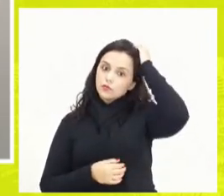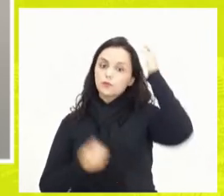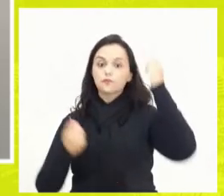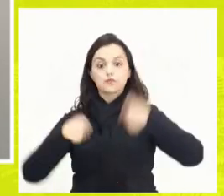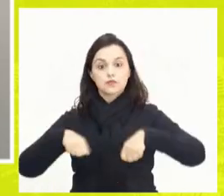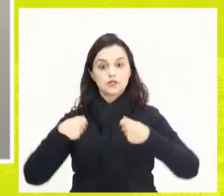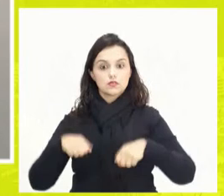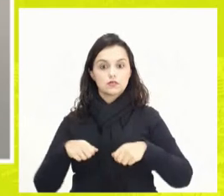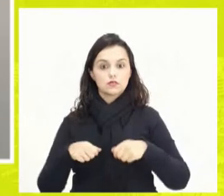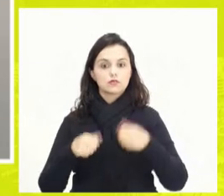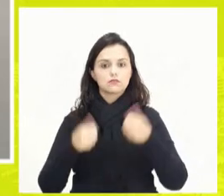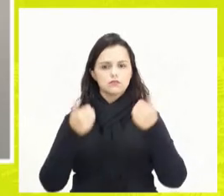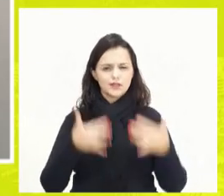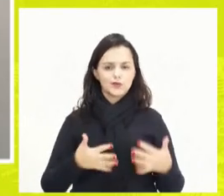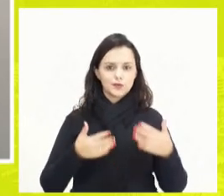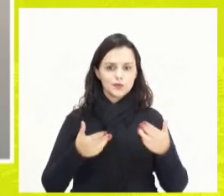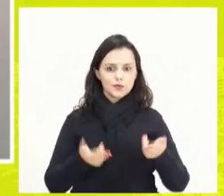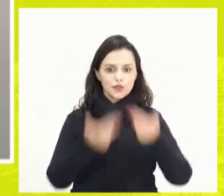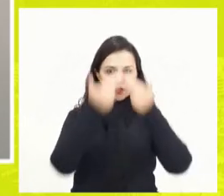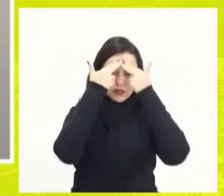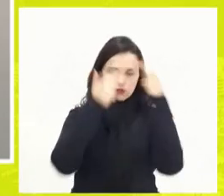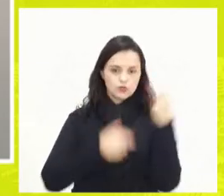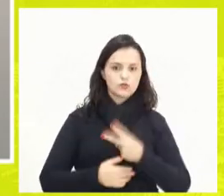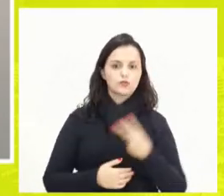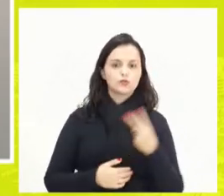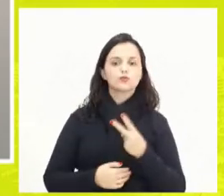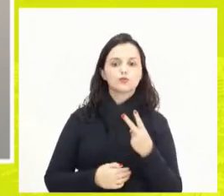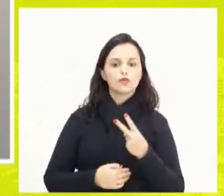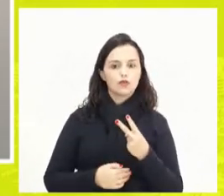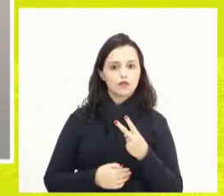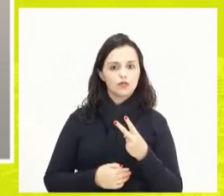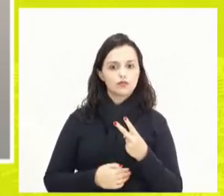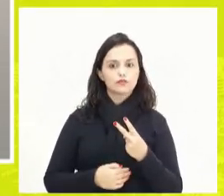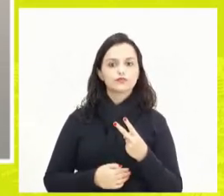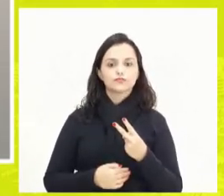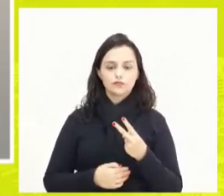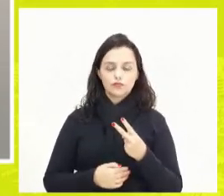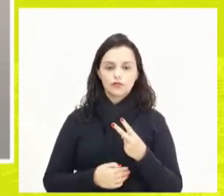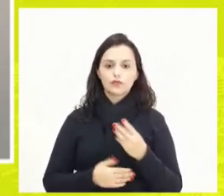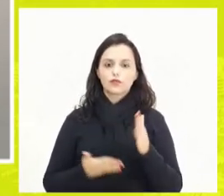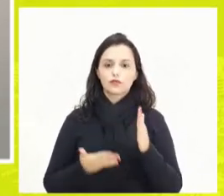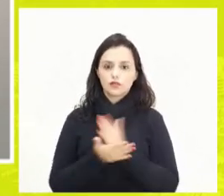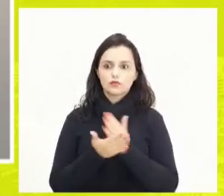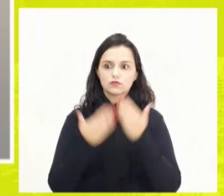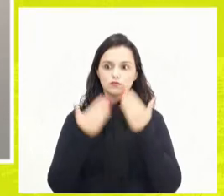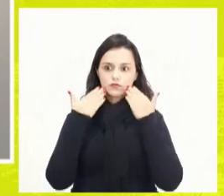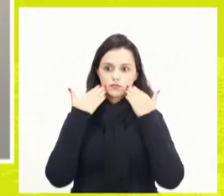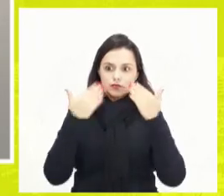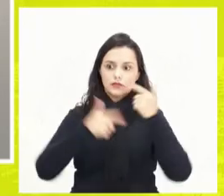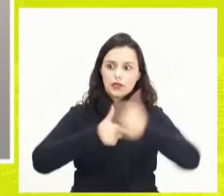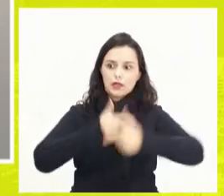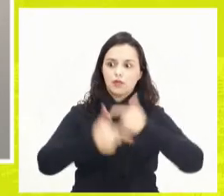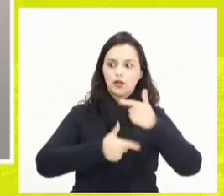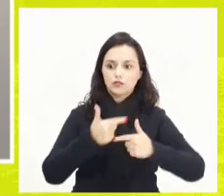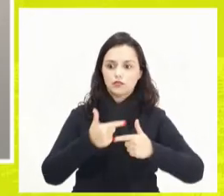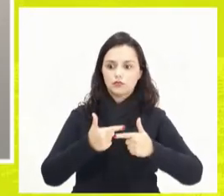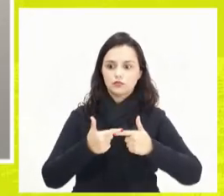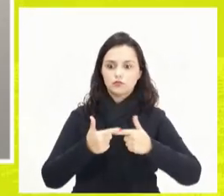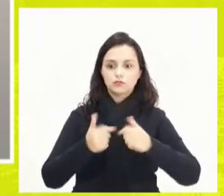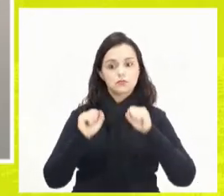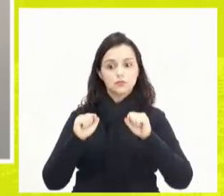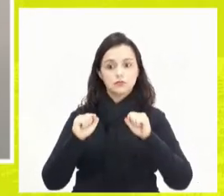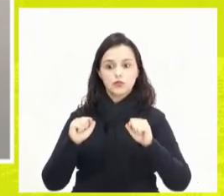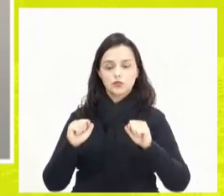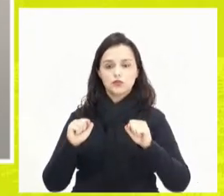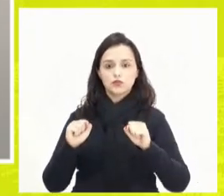the secondary trauma there's a trauma and a fear of those who are in the front line or not people are